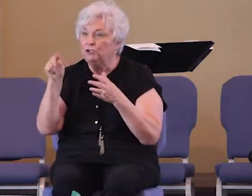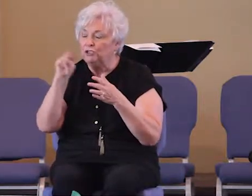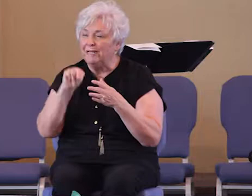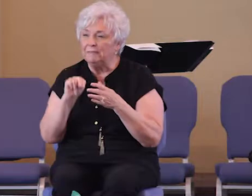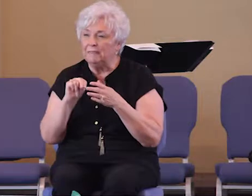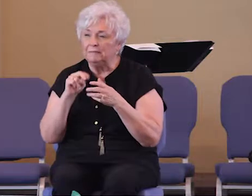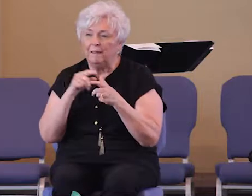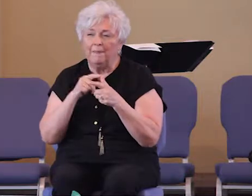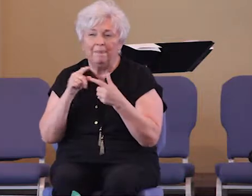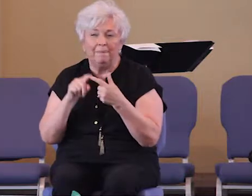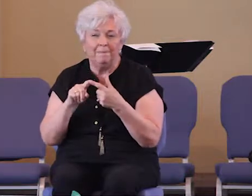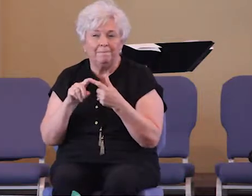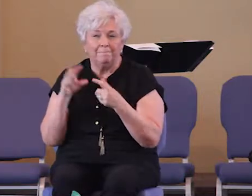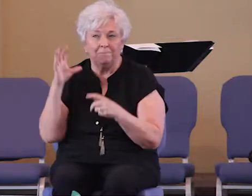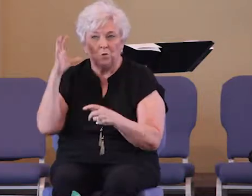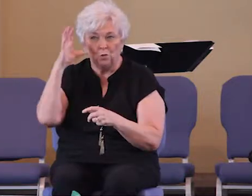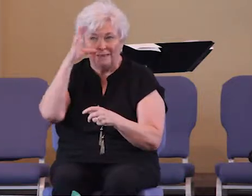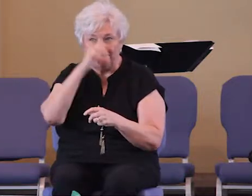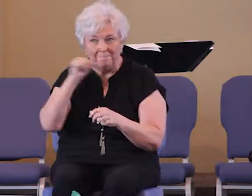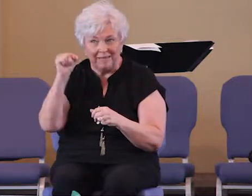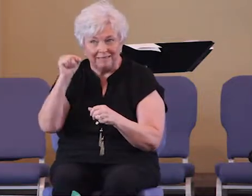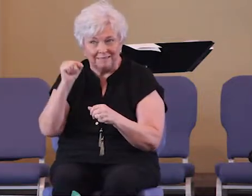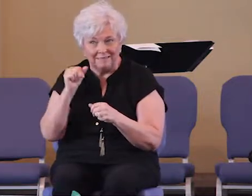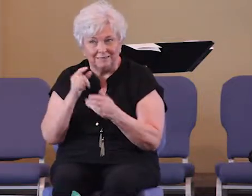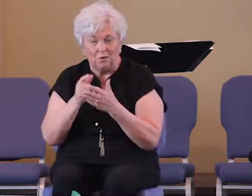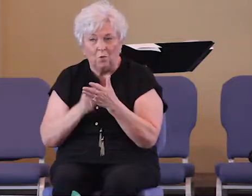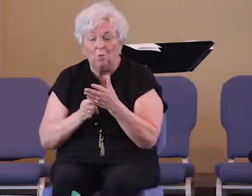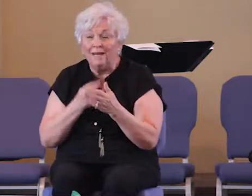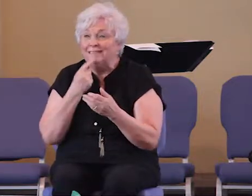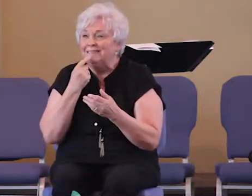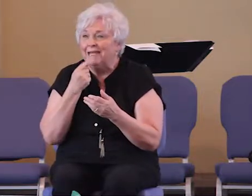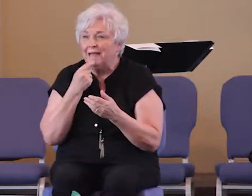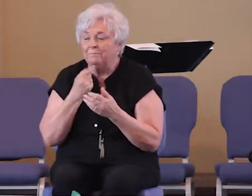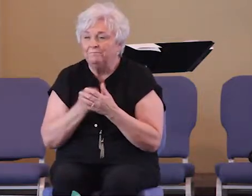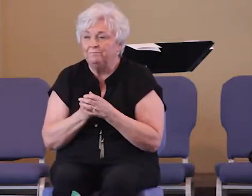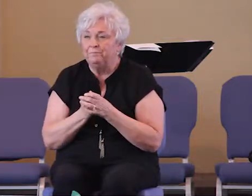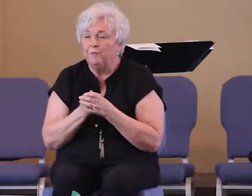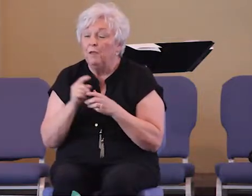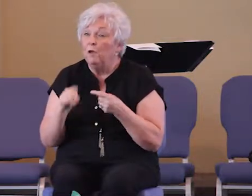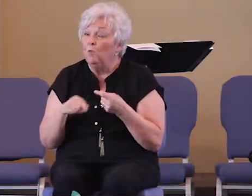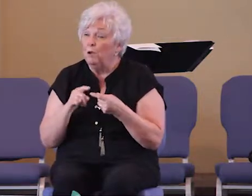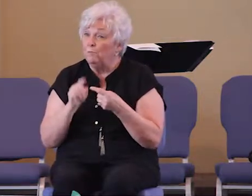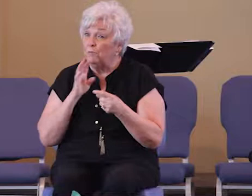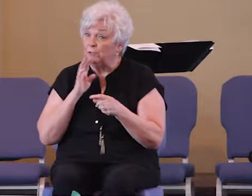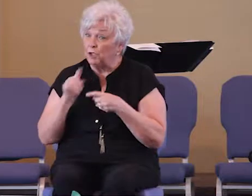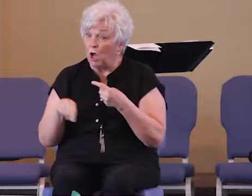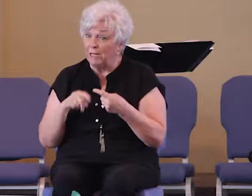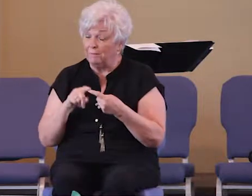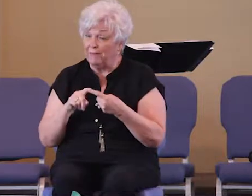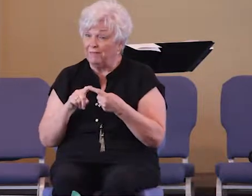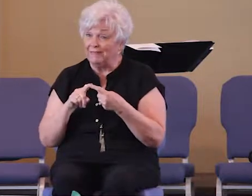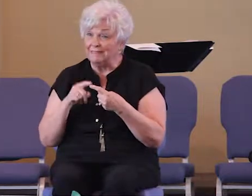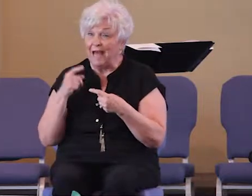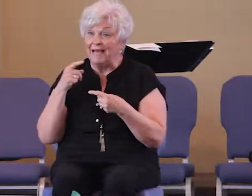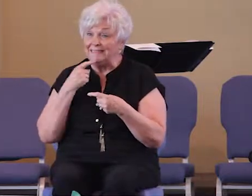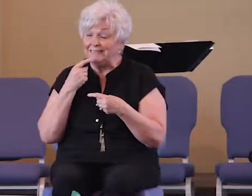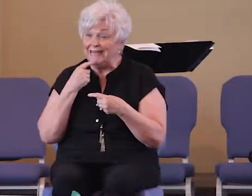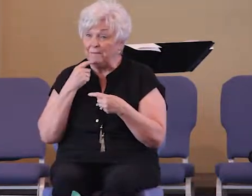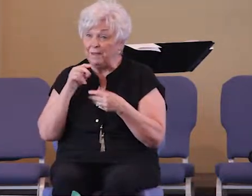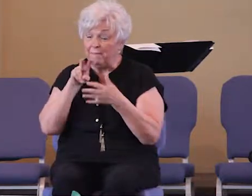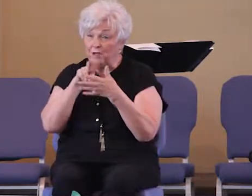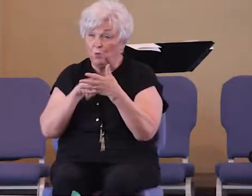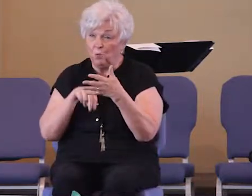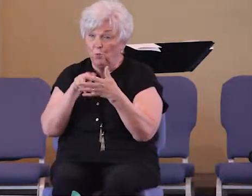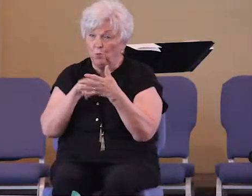miss what he's saying. Which is why when we were talking about this, I suggested that you read it out of a